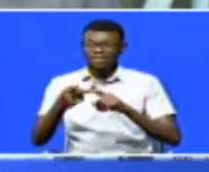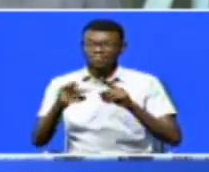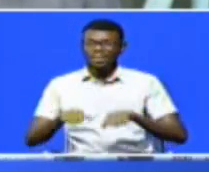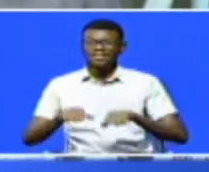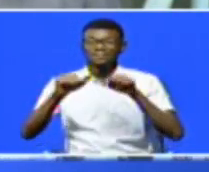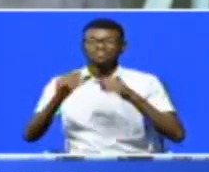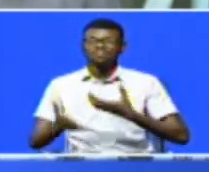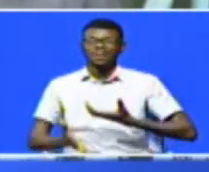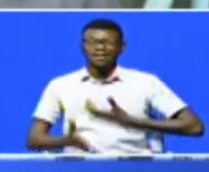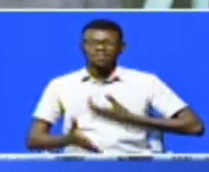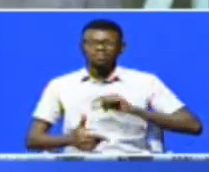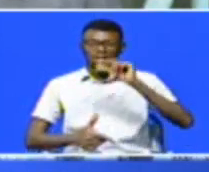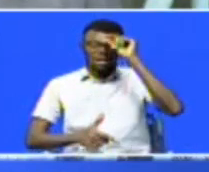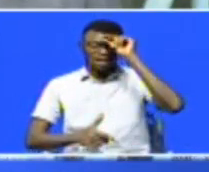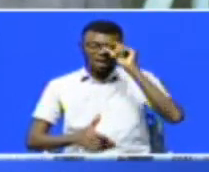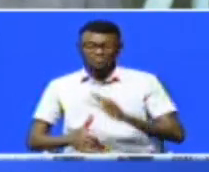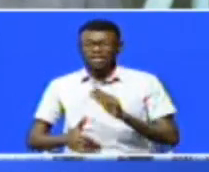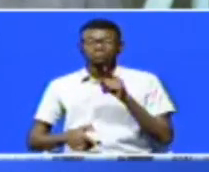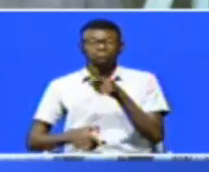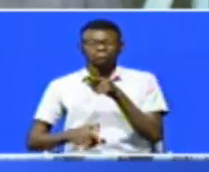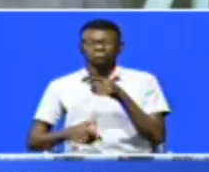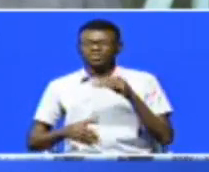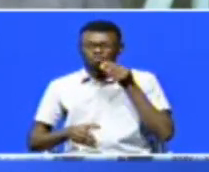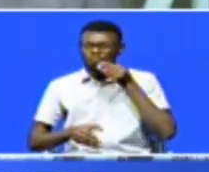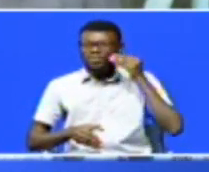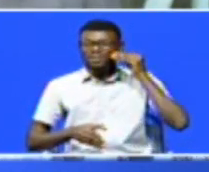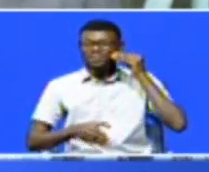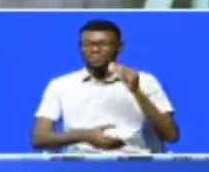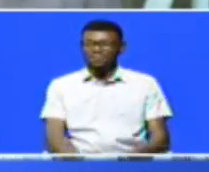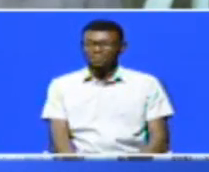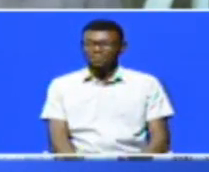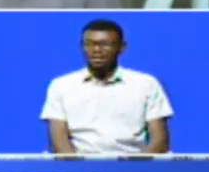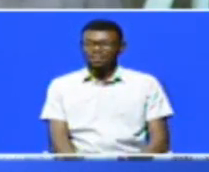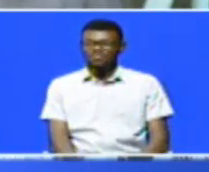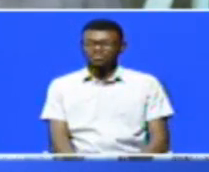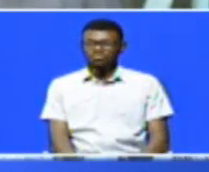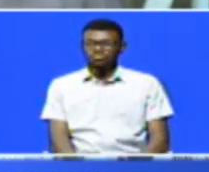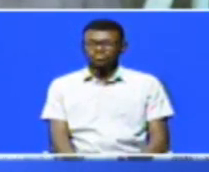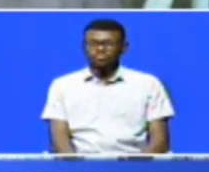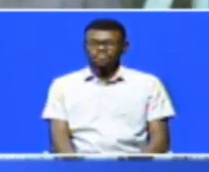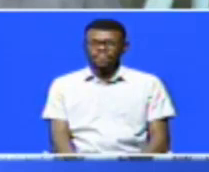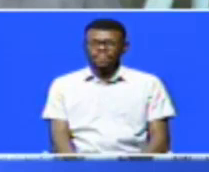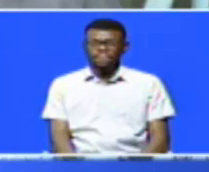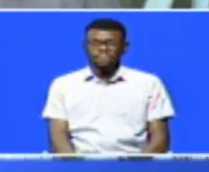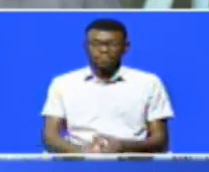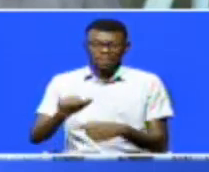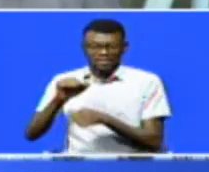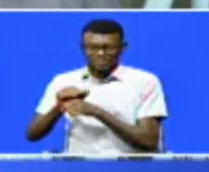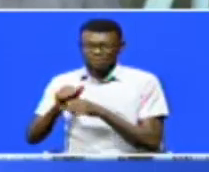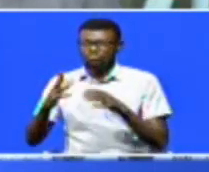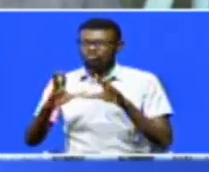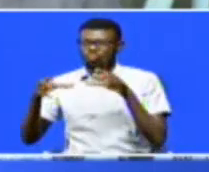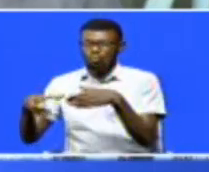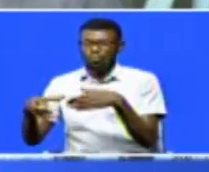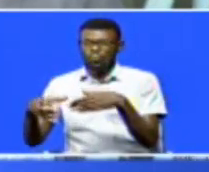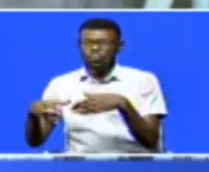Governors, His Excellency Oparanya, and that task force that was